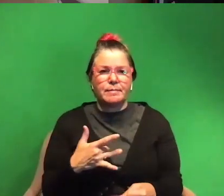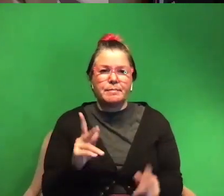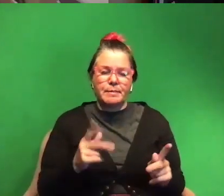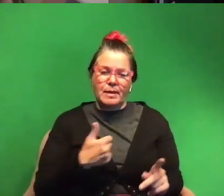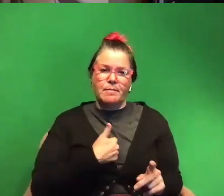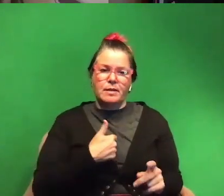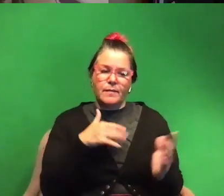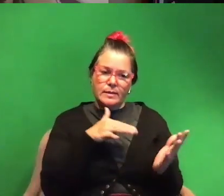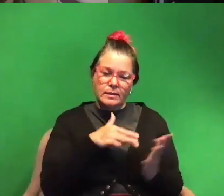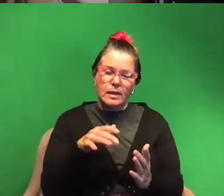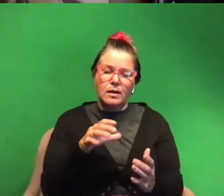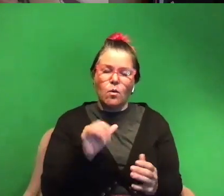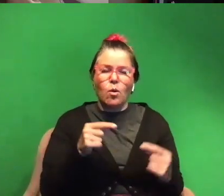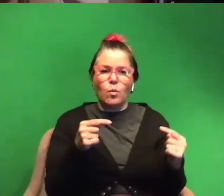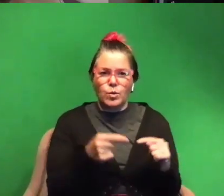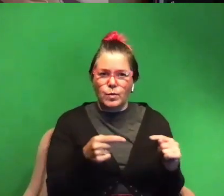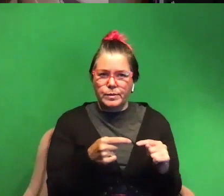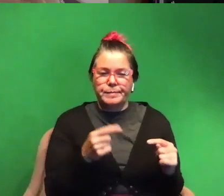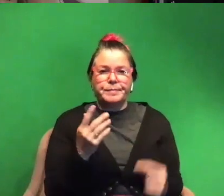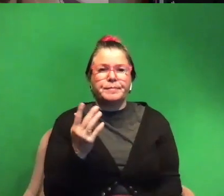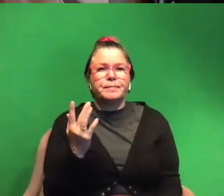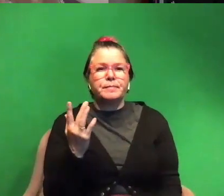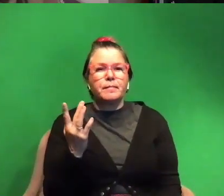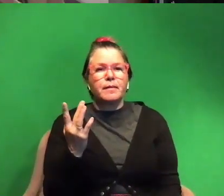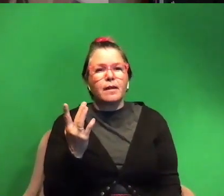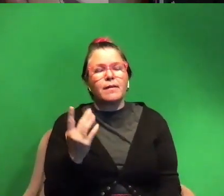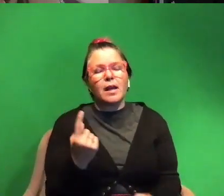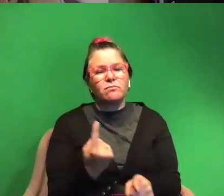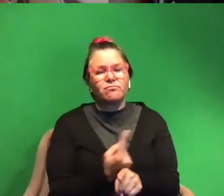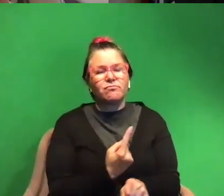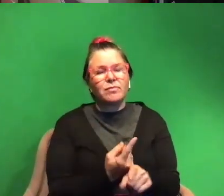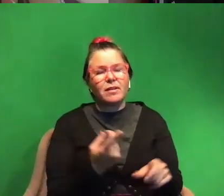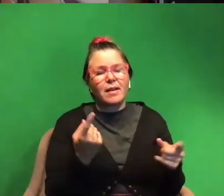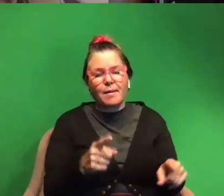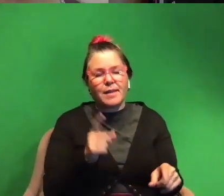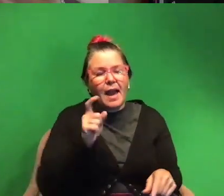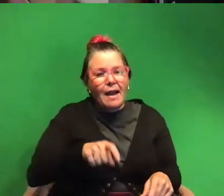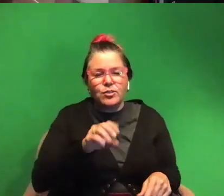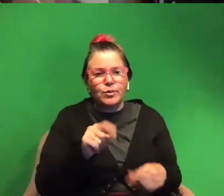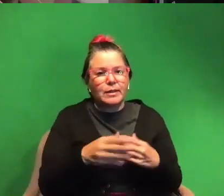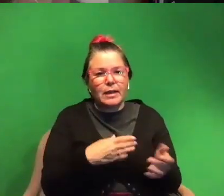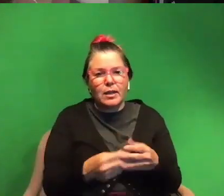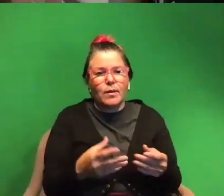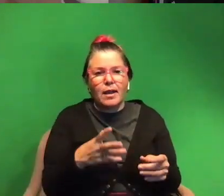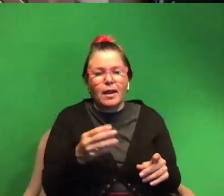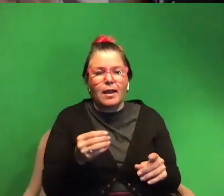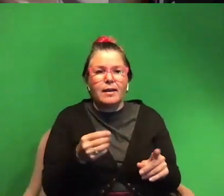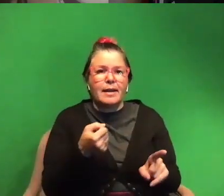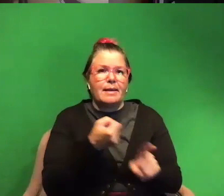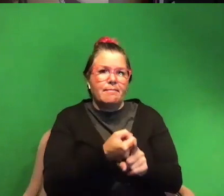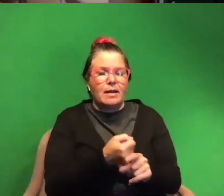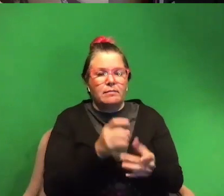myself study coral wounding because it's something that's so regular that they have to do anyway and is so impacted by their